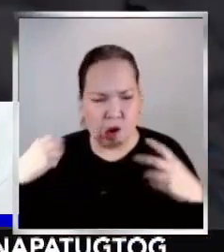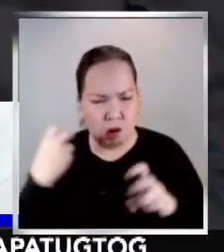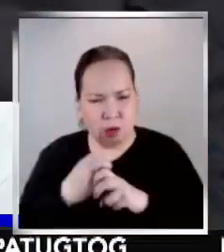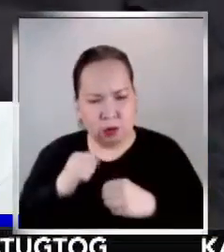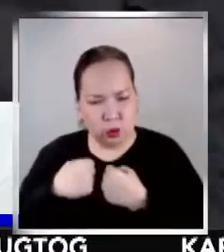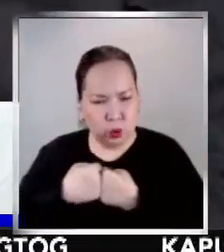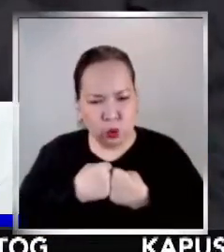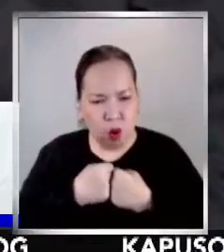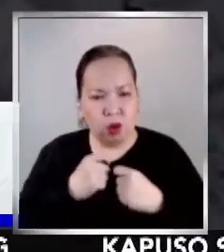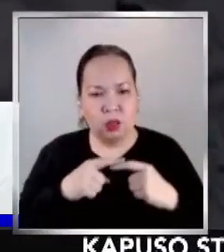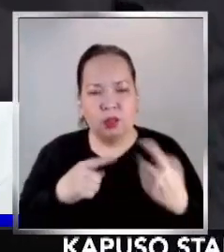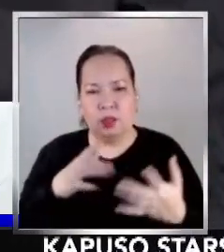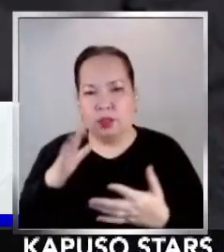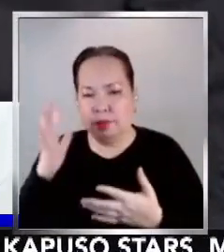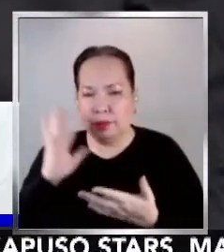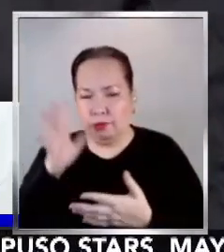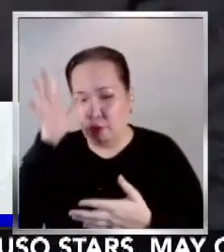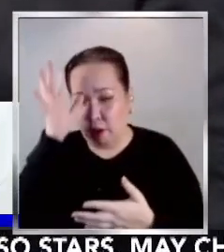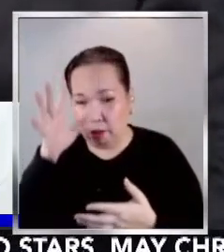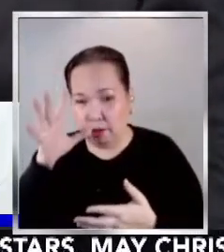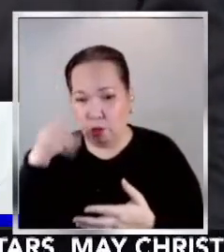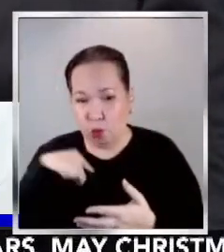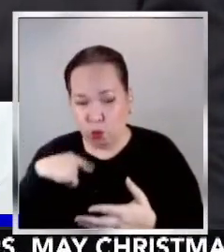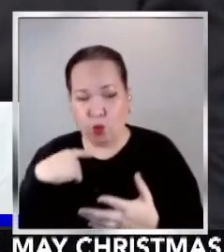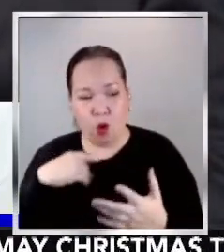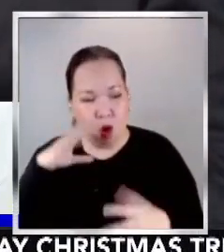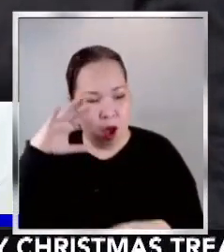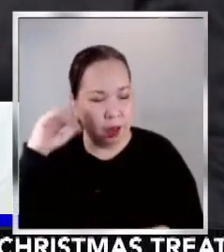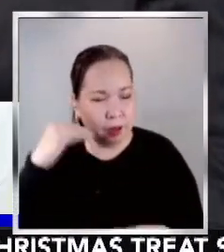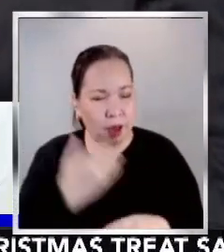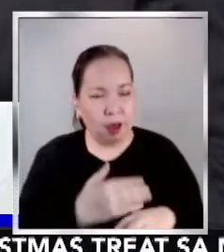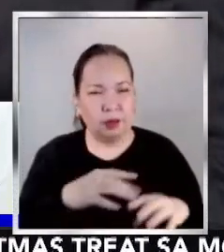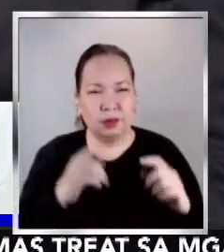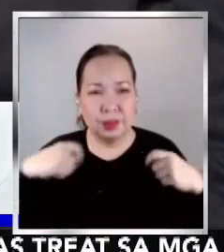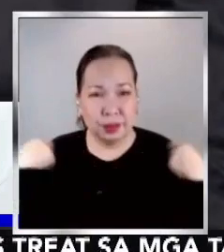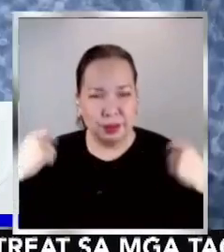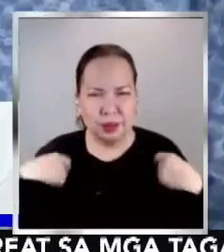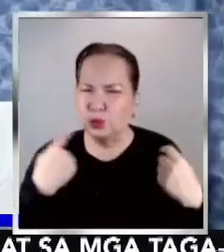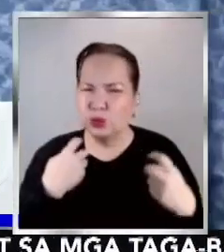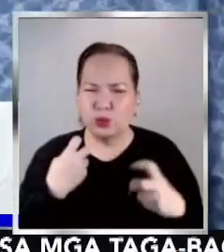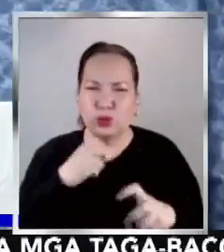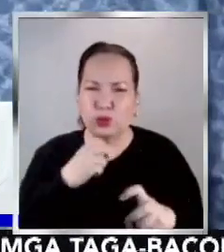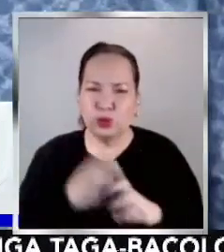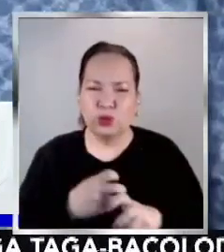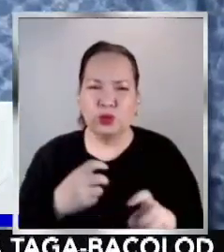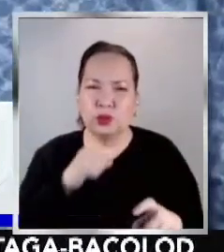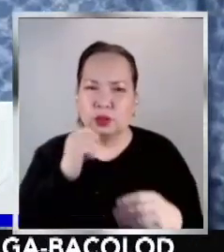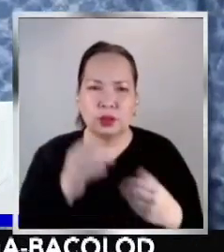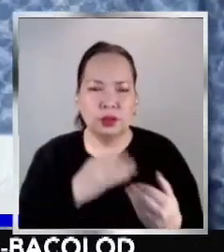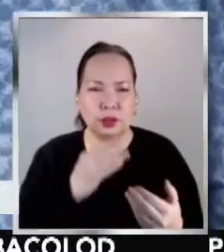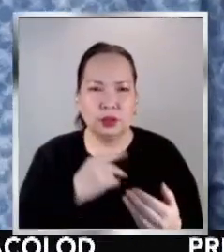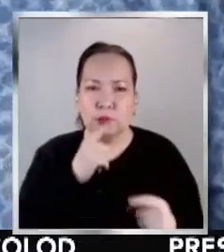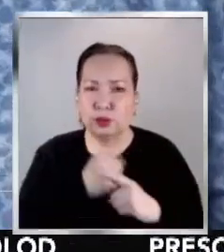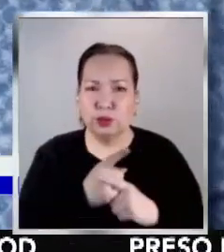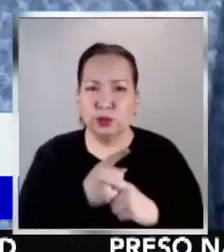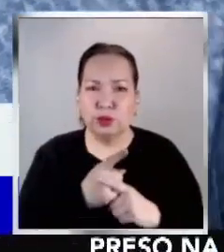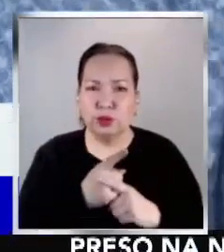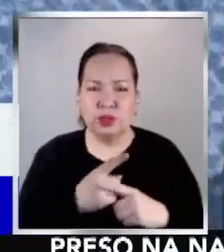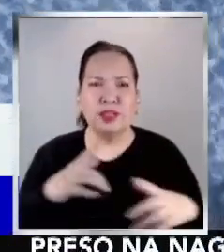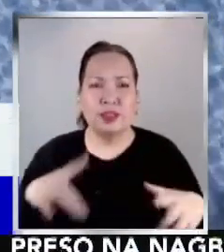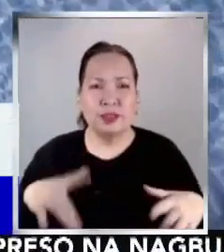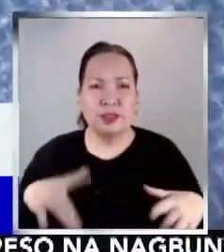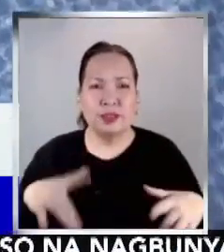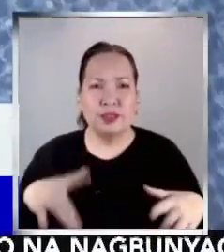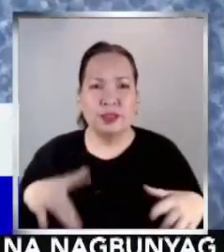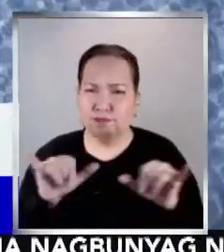tough time for people, right? For all of us. And I wanted to tell that story. Life is a roller coaster of emotions. And when